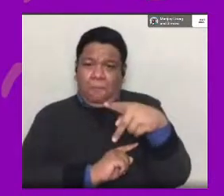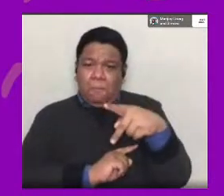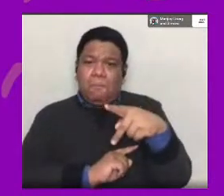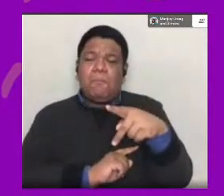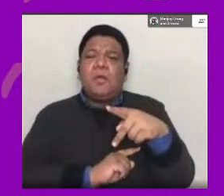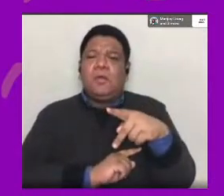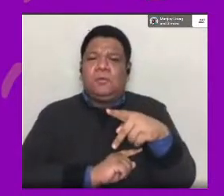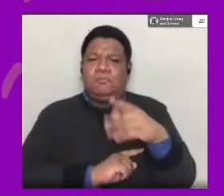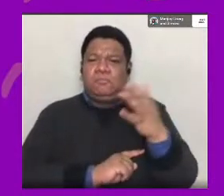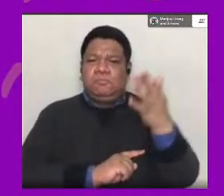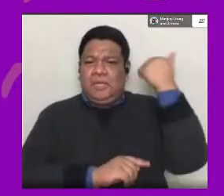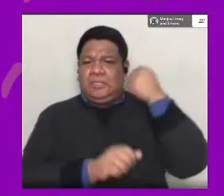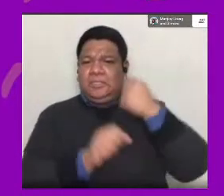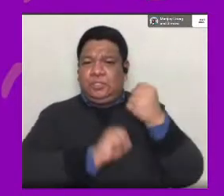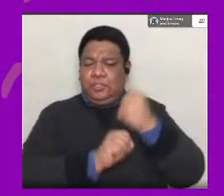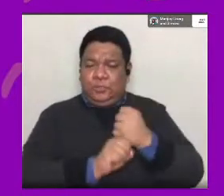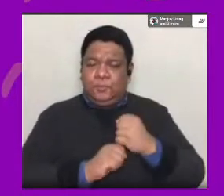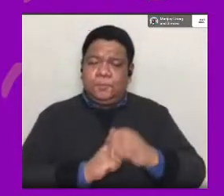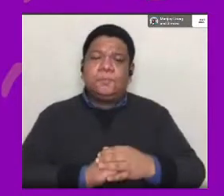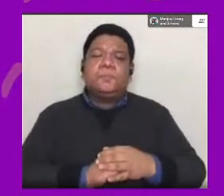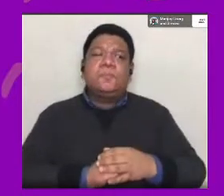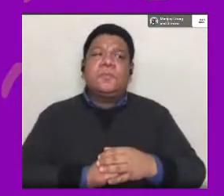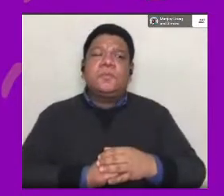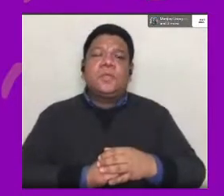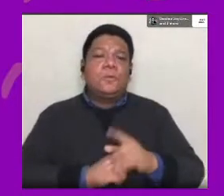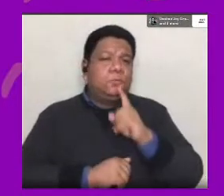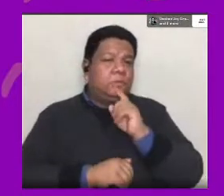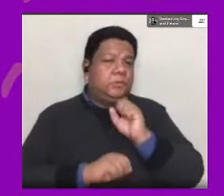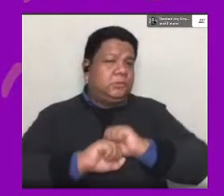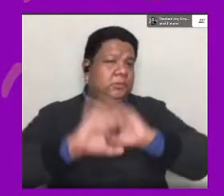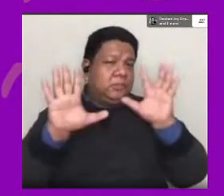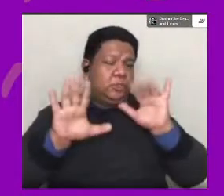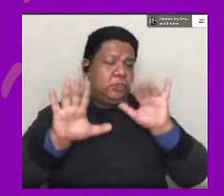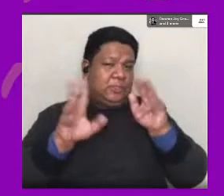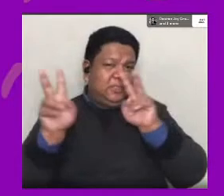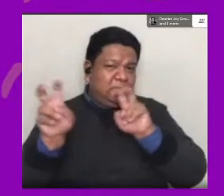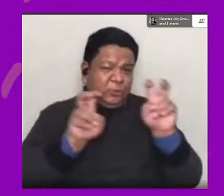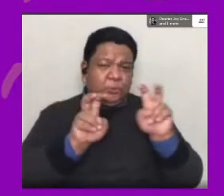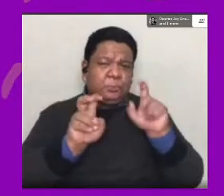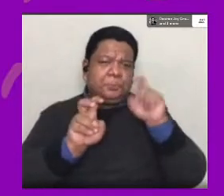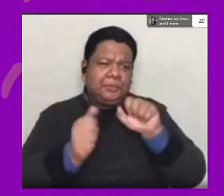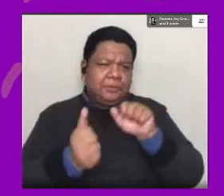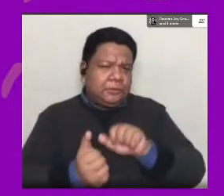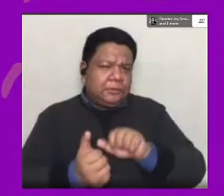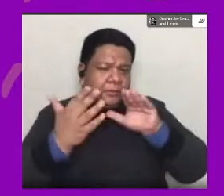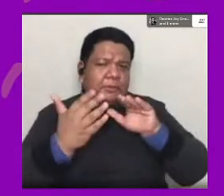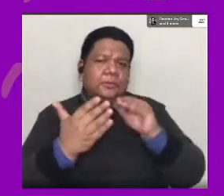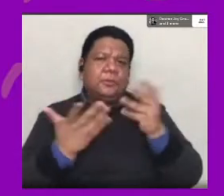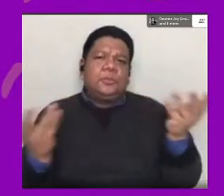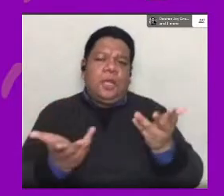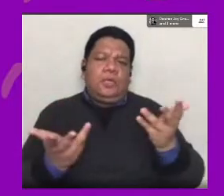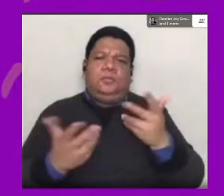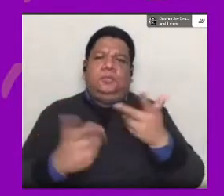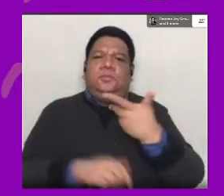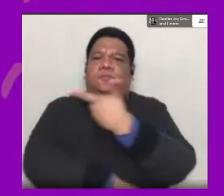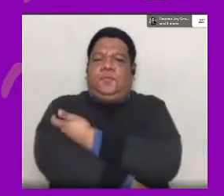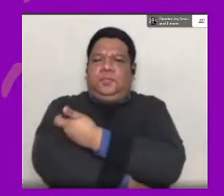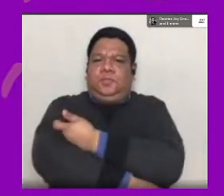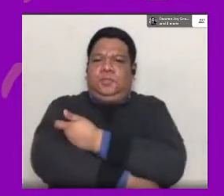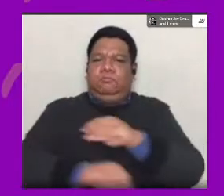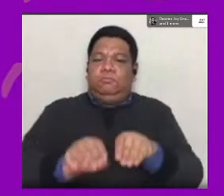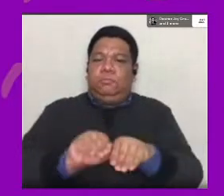programs in the past year. Clearly, these issues must be addressed in the vaccine rollout.